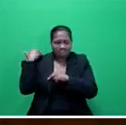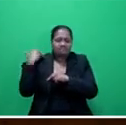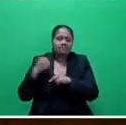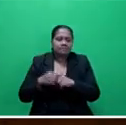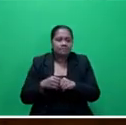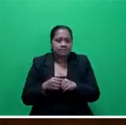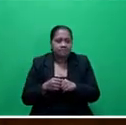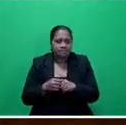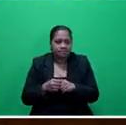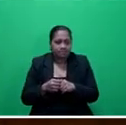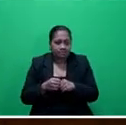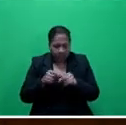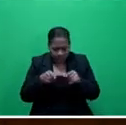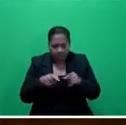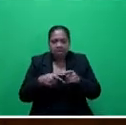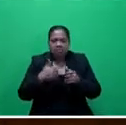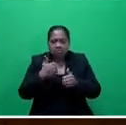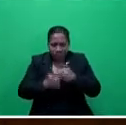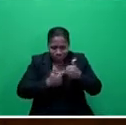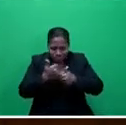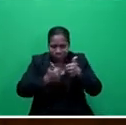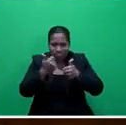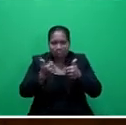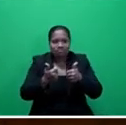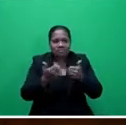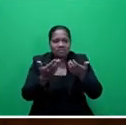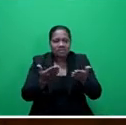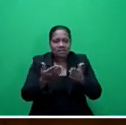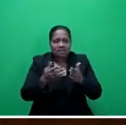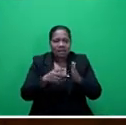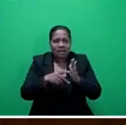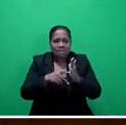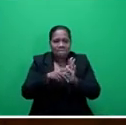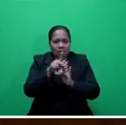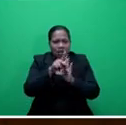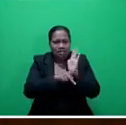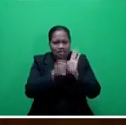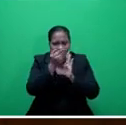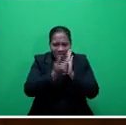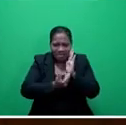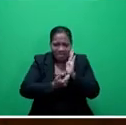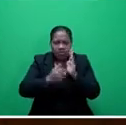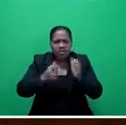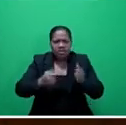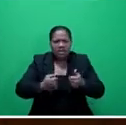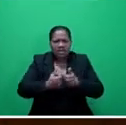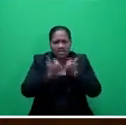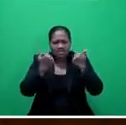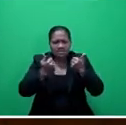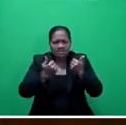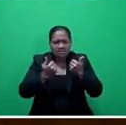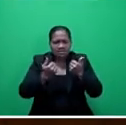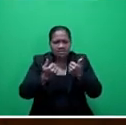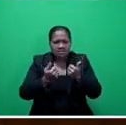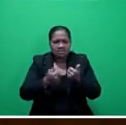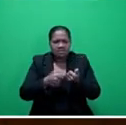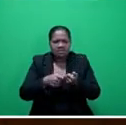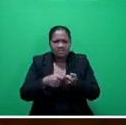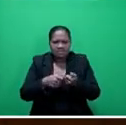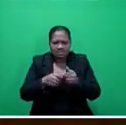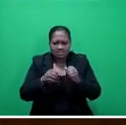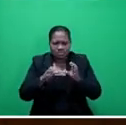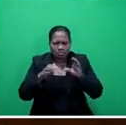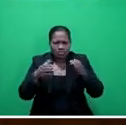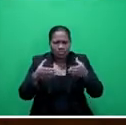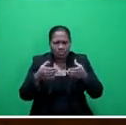government's initiative in replacing the compulsory third-party policy with the Accident Compensation Commission in Fiji. The